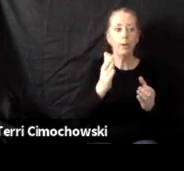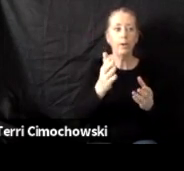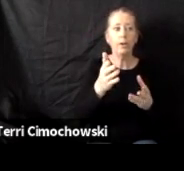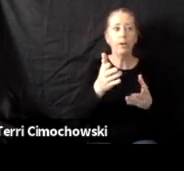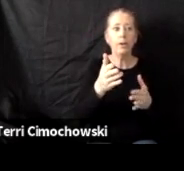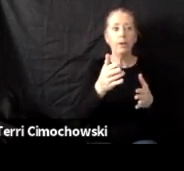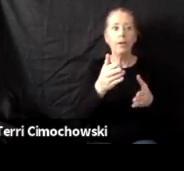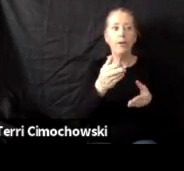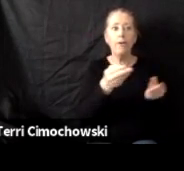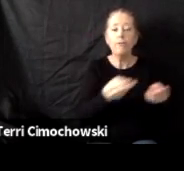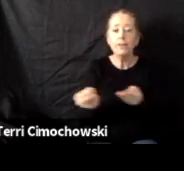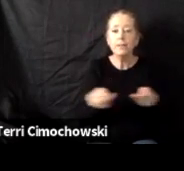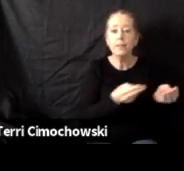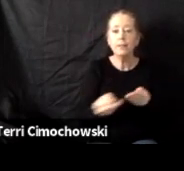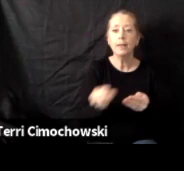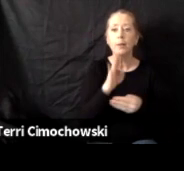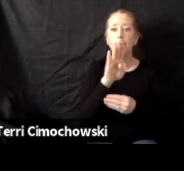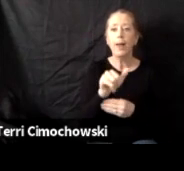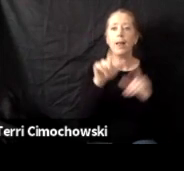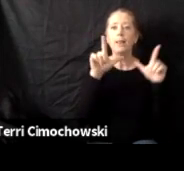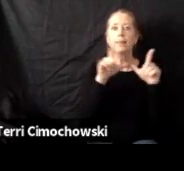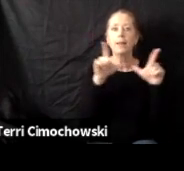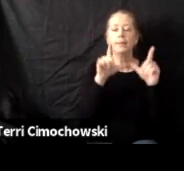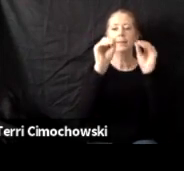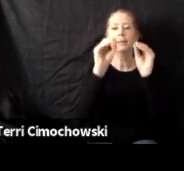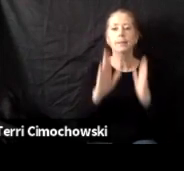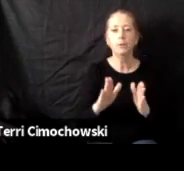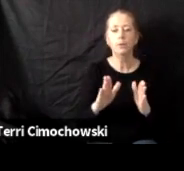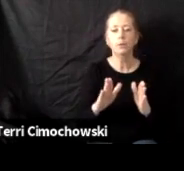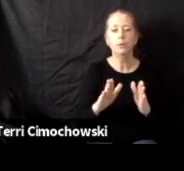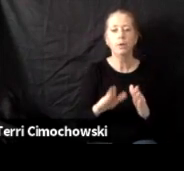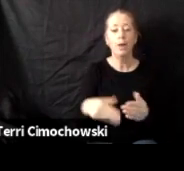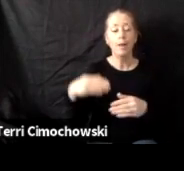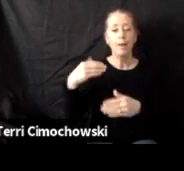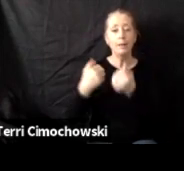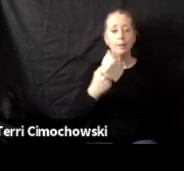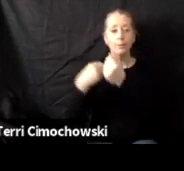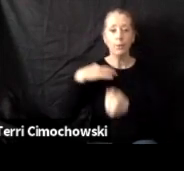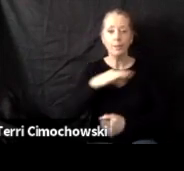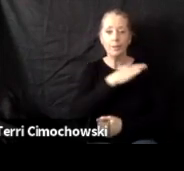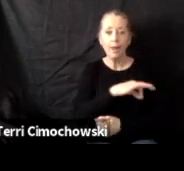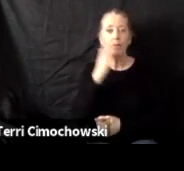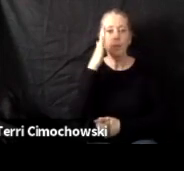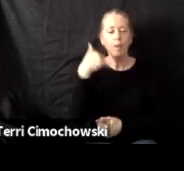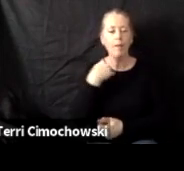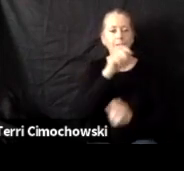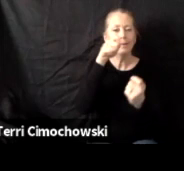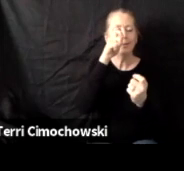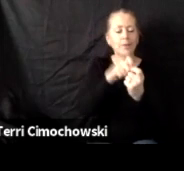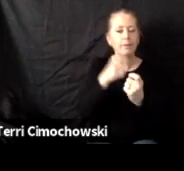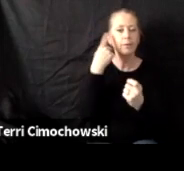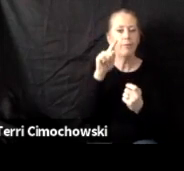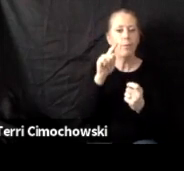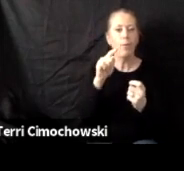teachers. We're going to have dedicated support staff with students and families. So things like